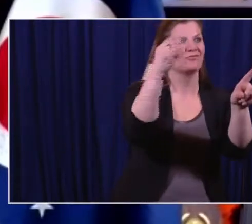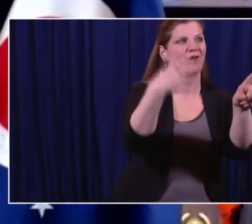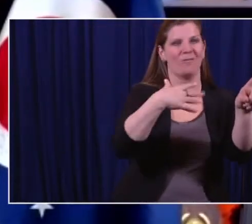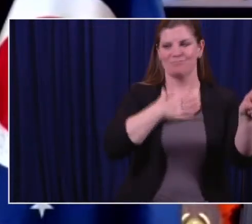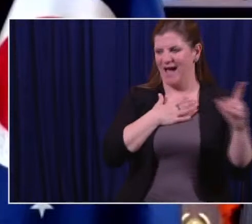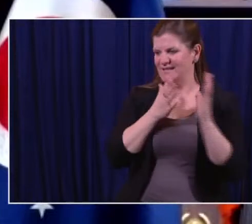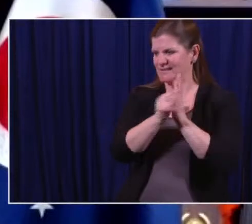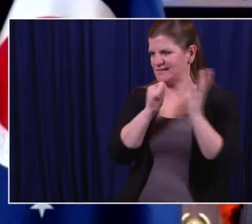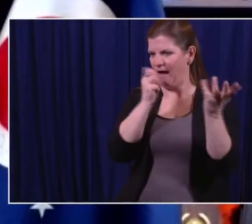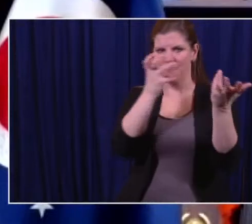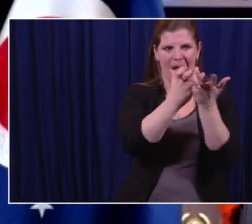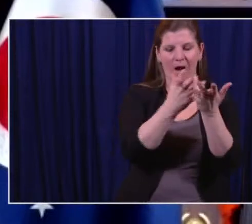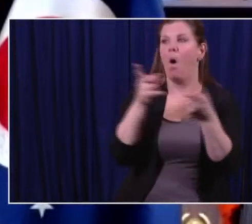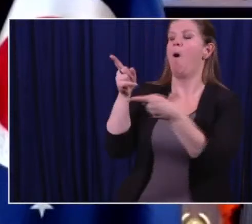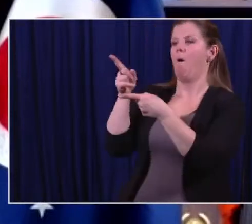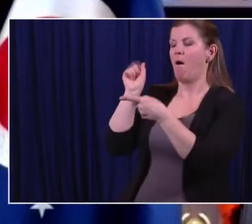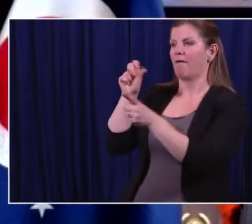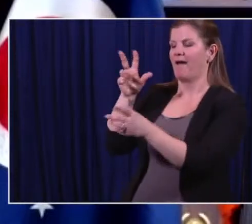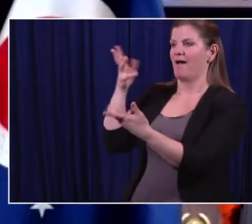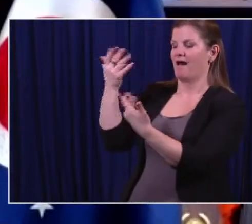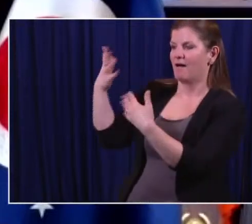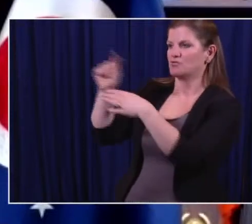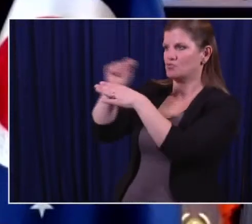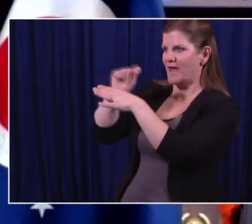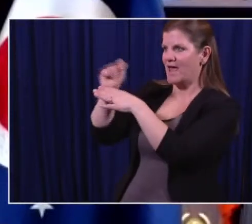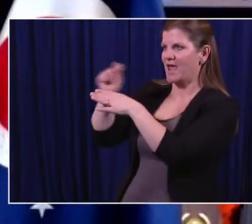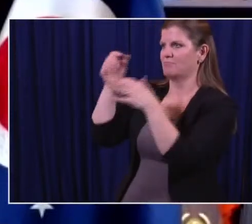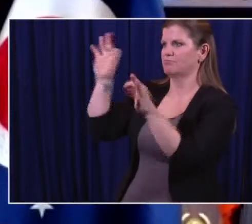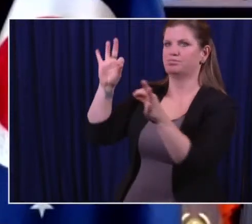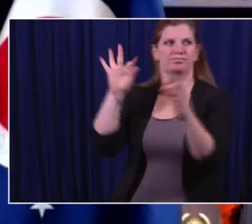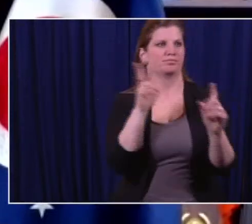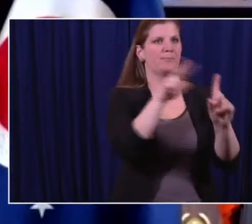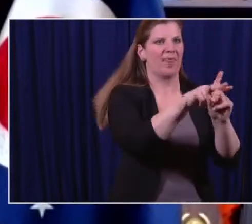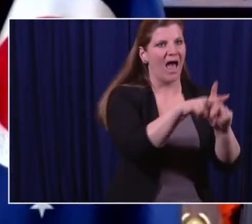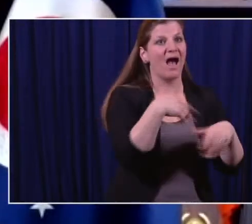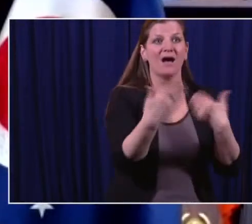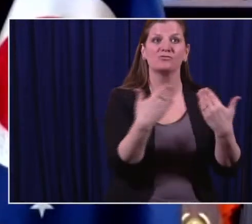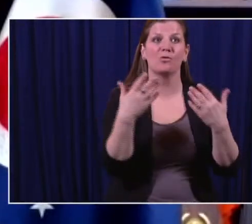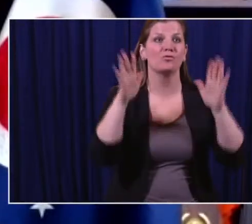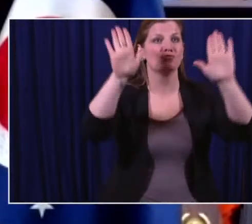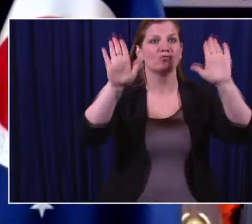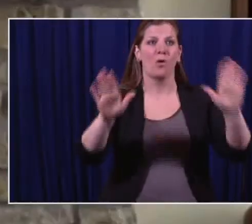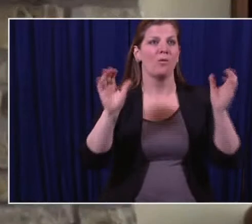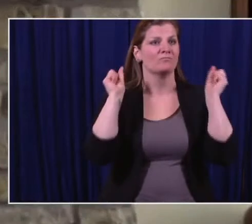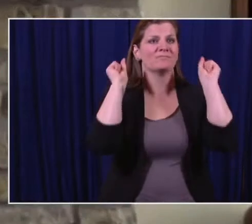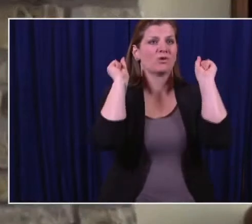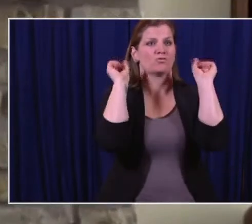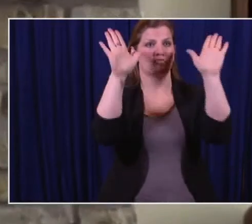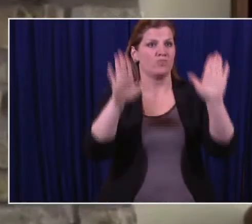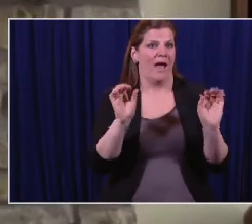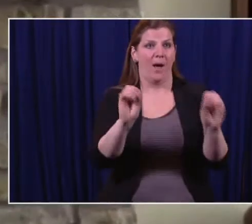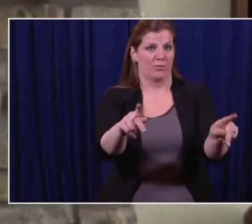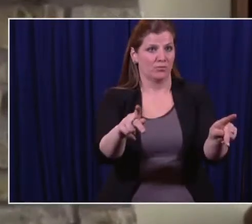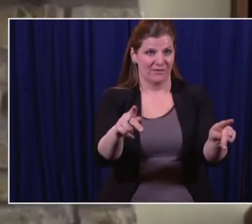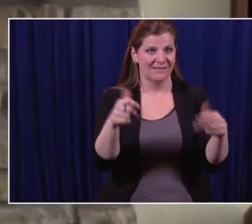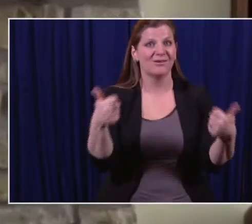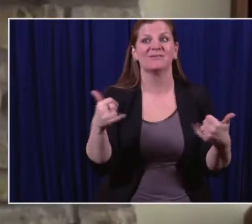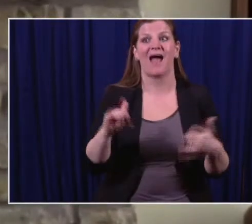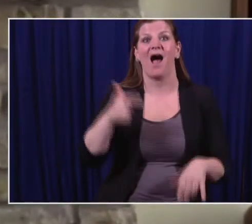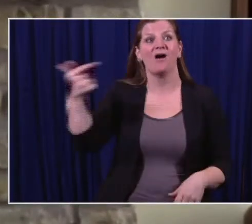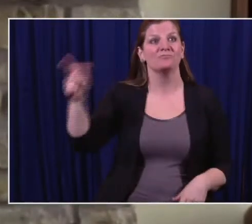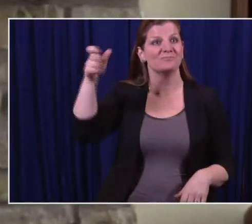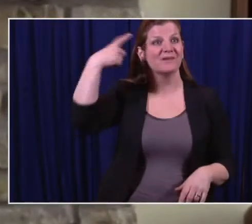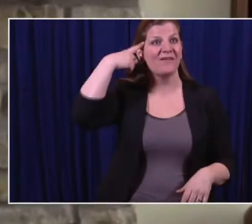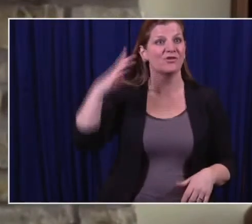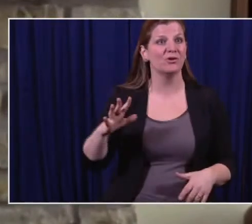that are starting to come back as the recovery begins. So, Governor, I'll turn it back over to you. All right, Lieutenant Governor, thank you very much.